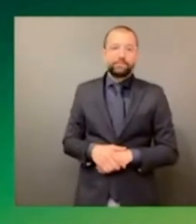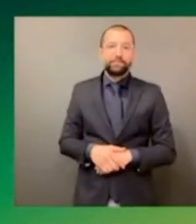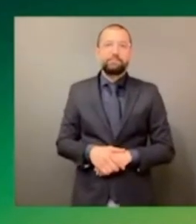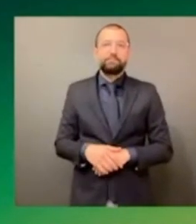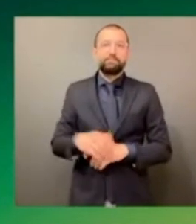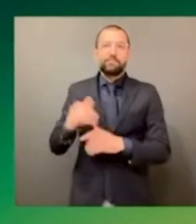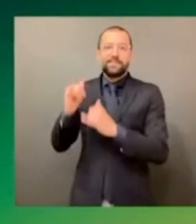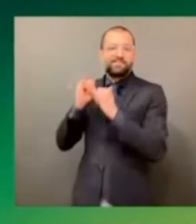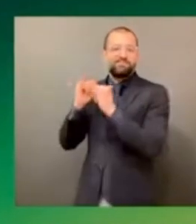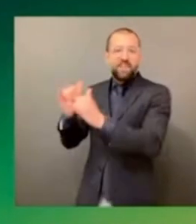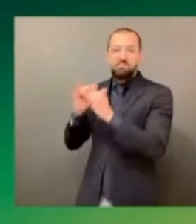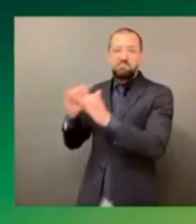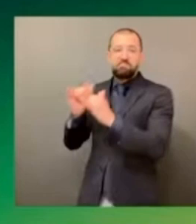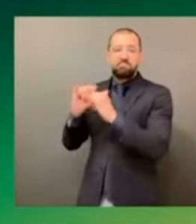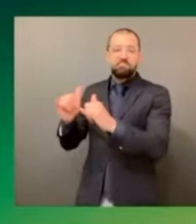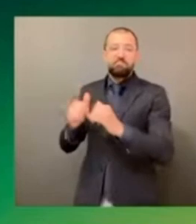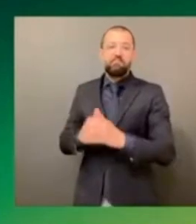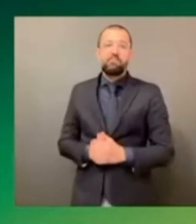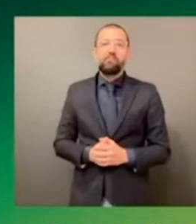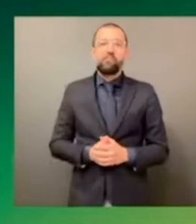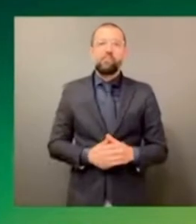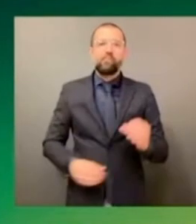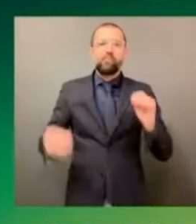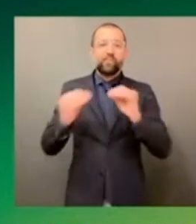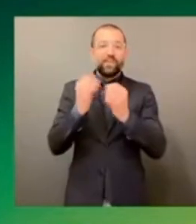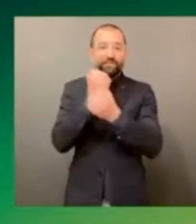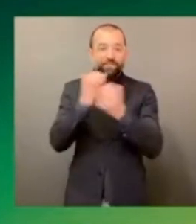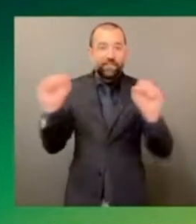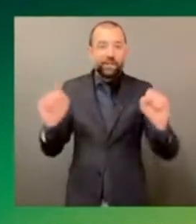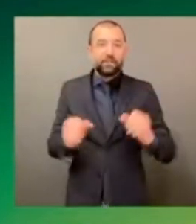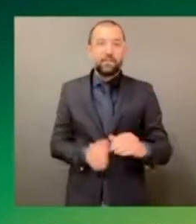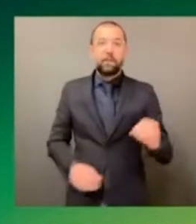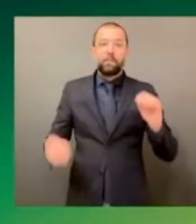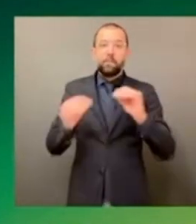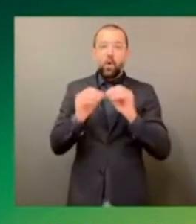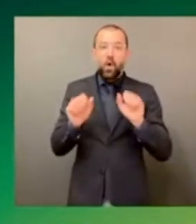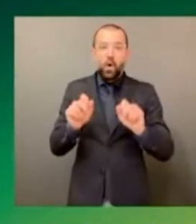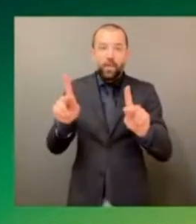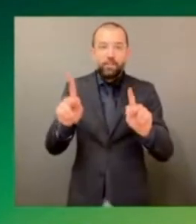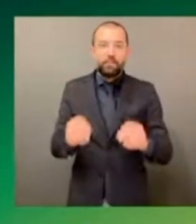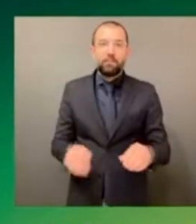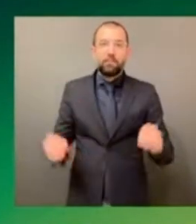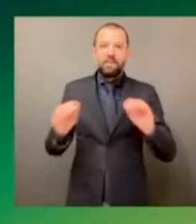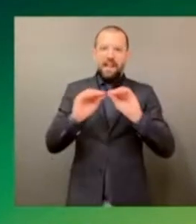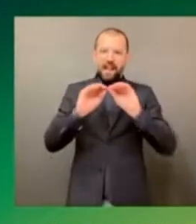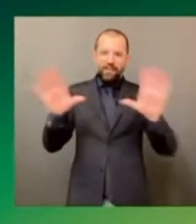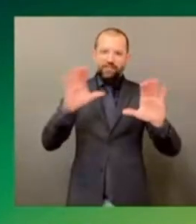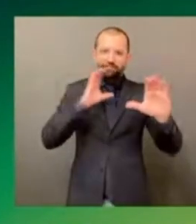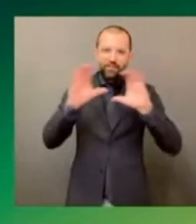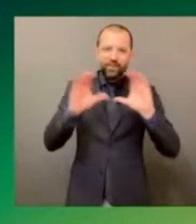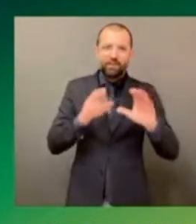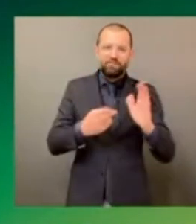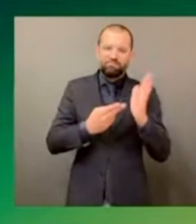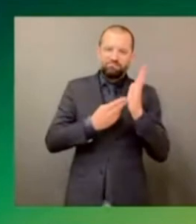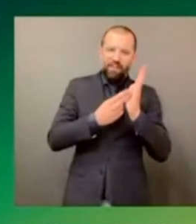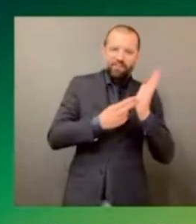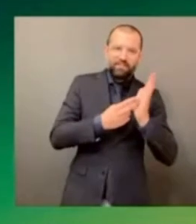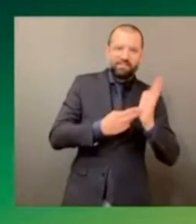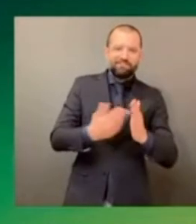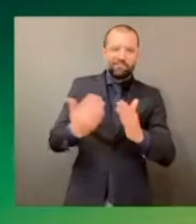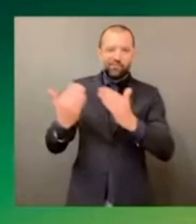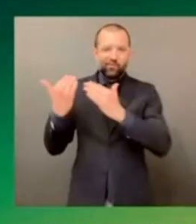and opportunity, transparency and accountability, for free and